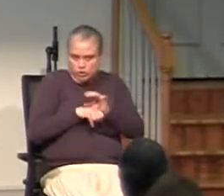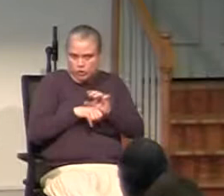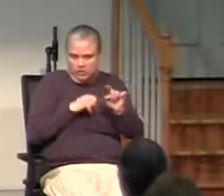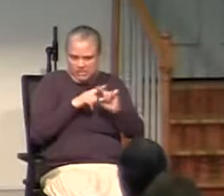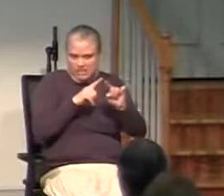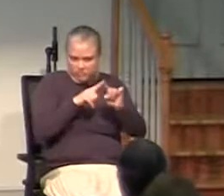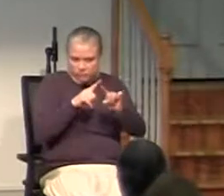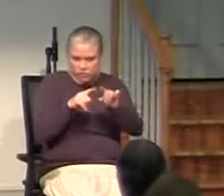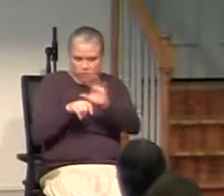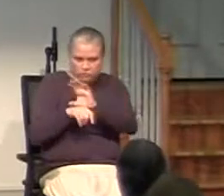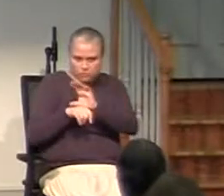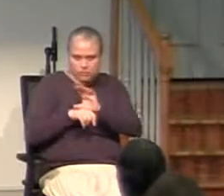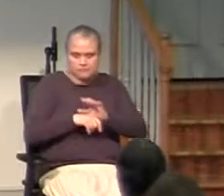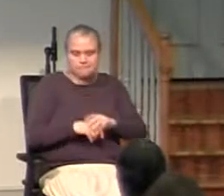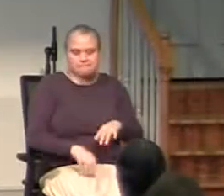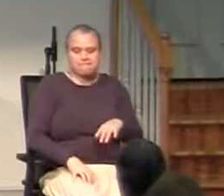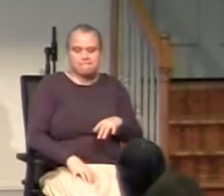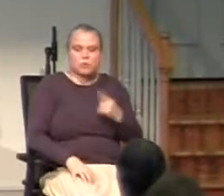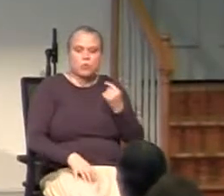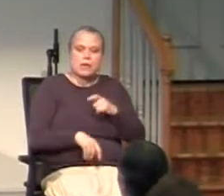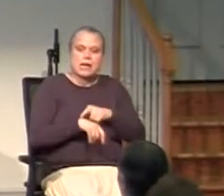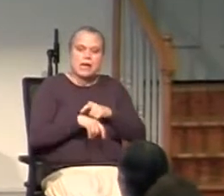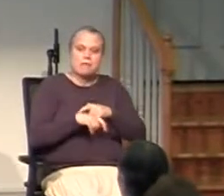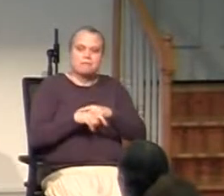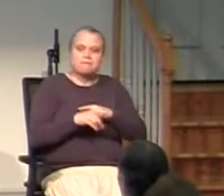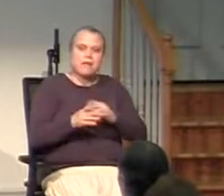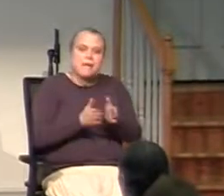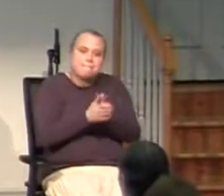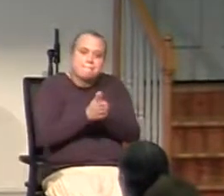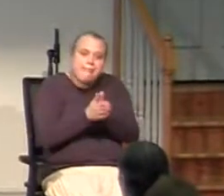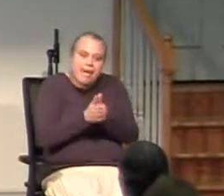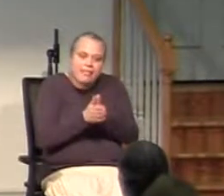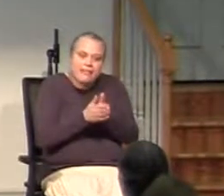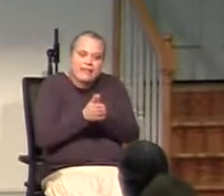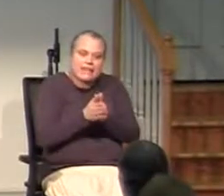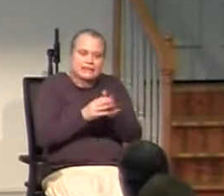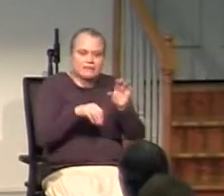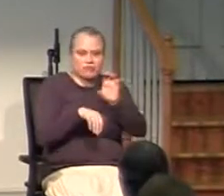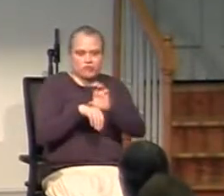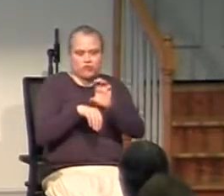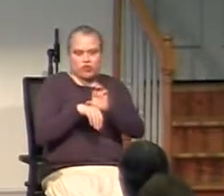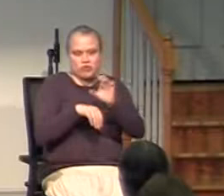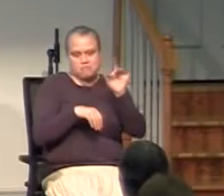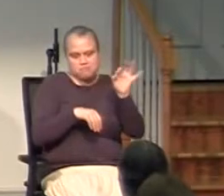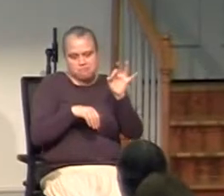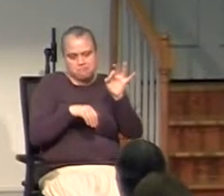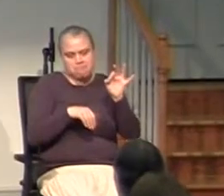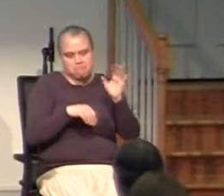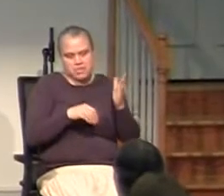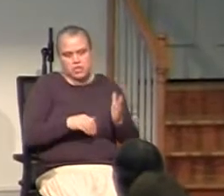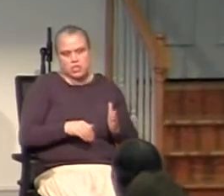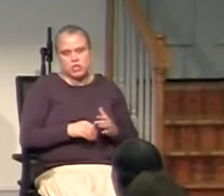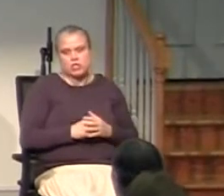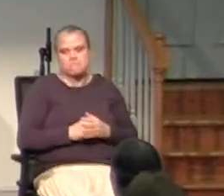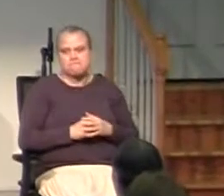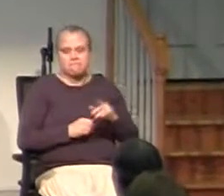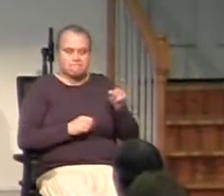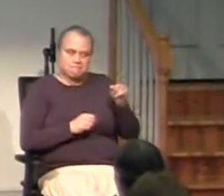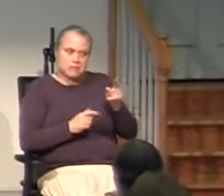at a Methodist minister's home, and he was going to share with us things about